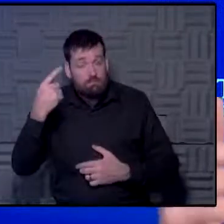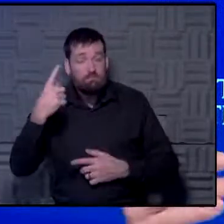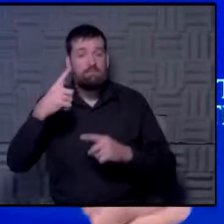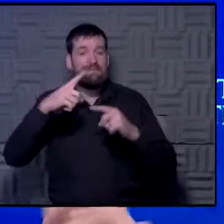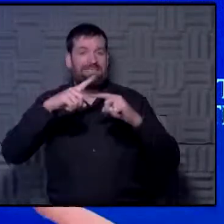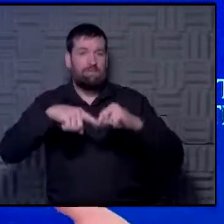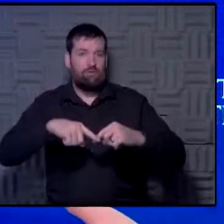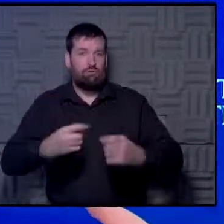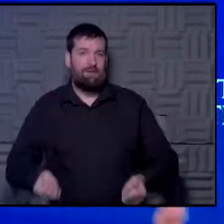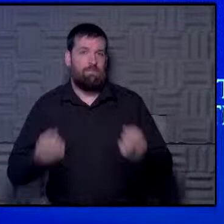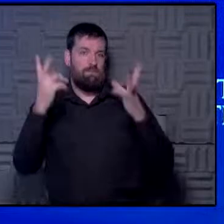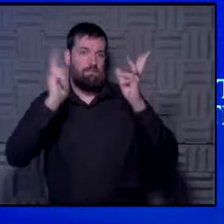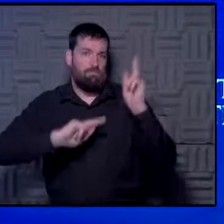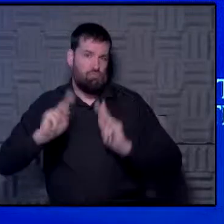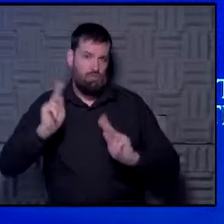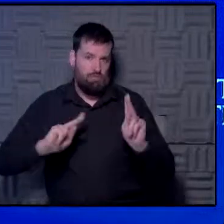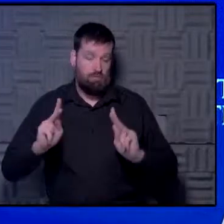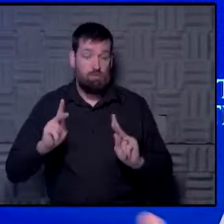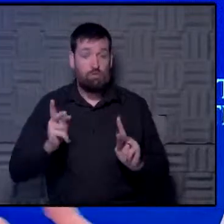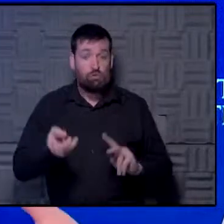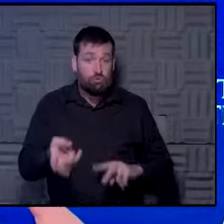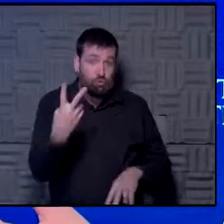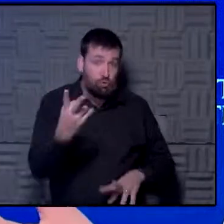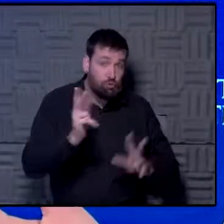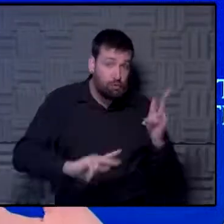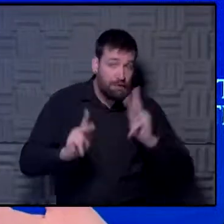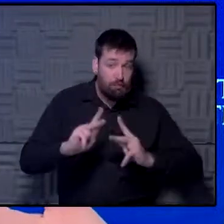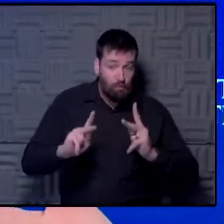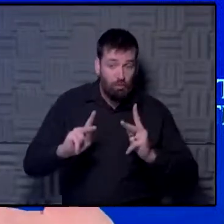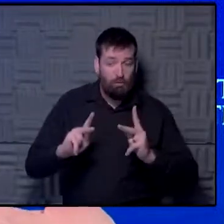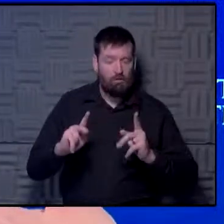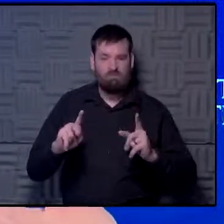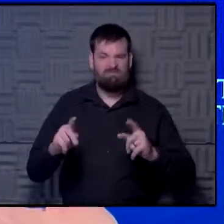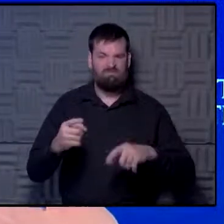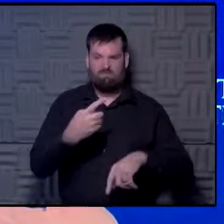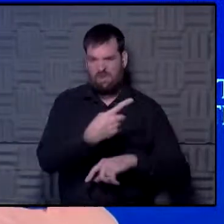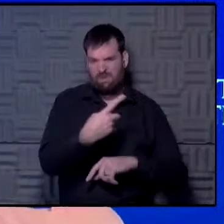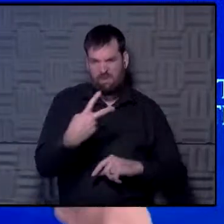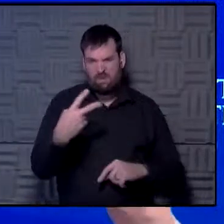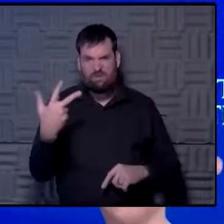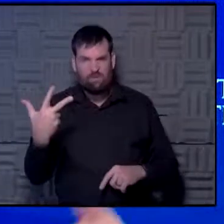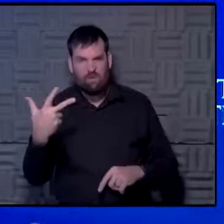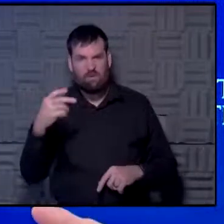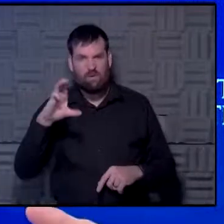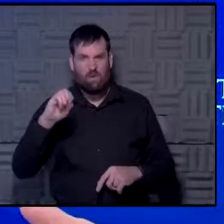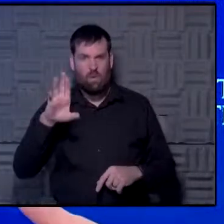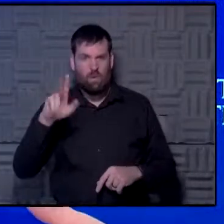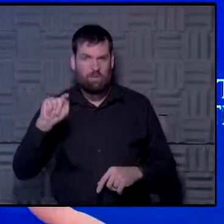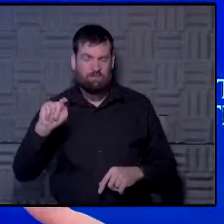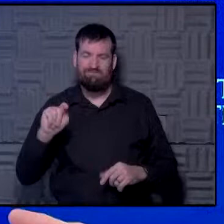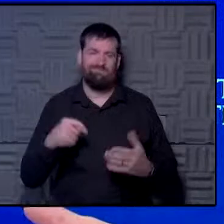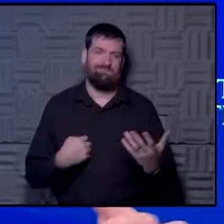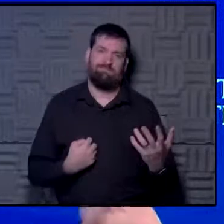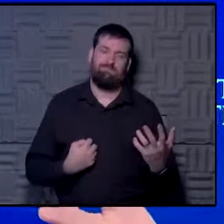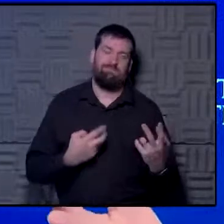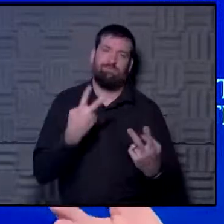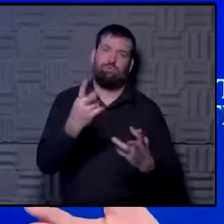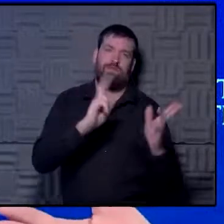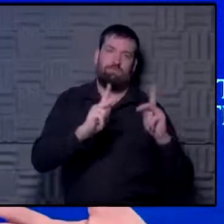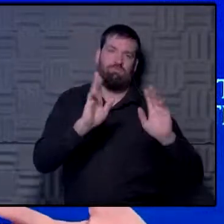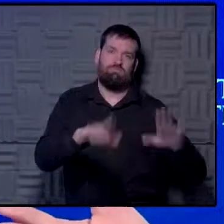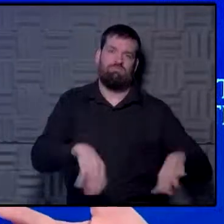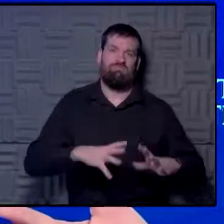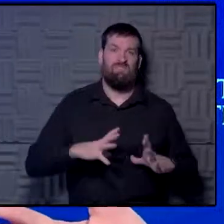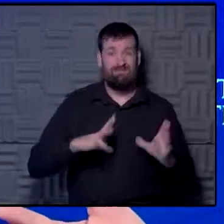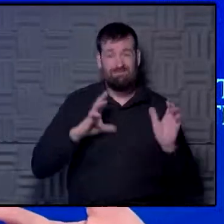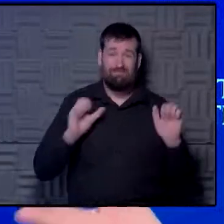on the density of people in that bubble. If 2 people are in a typical tennis bubble, which covers 1, 2, or 3 courts, if it's 2 people, I don't think playing that's fine. And you probably